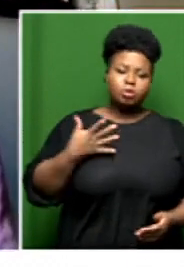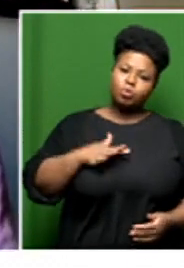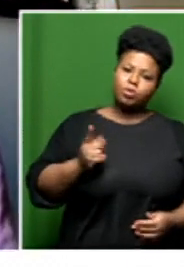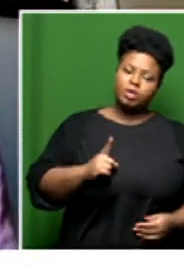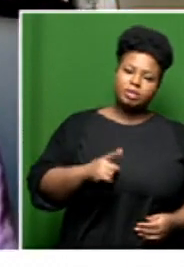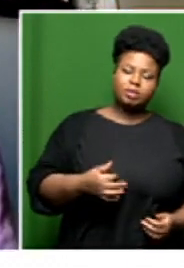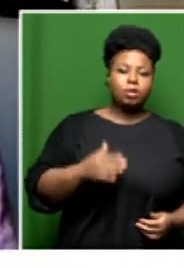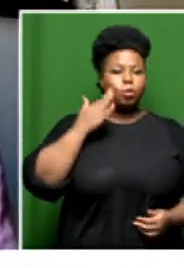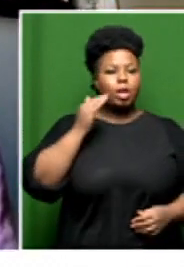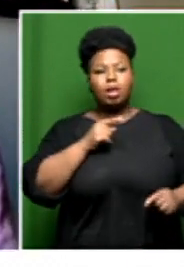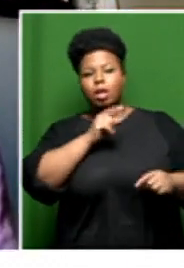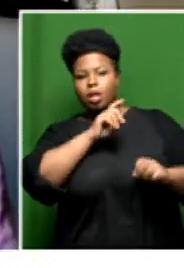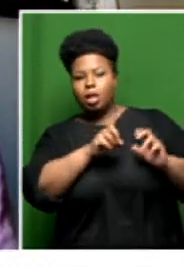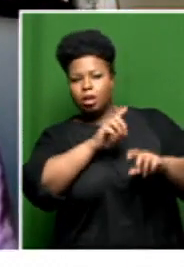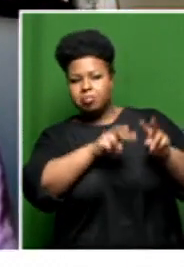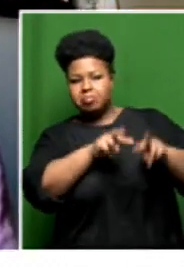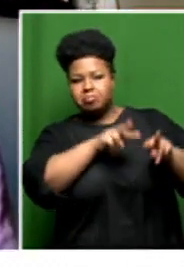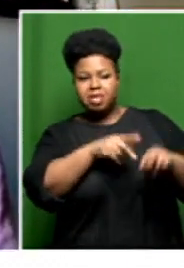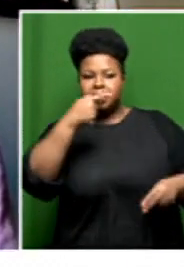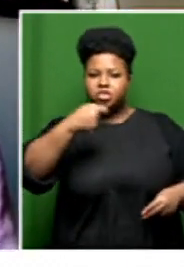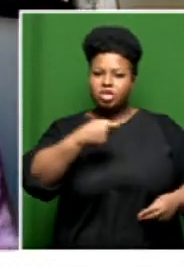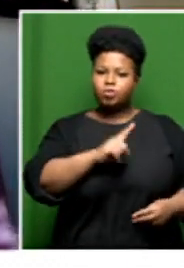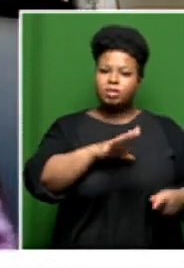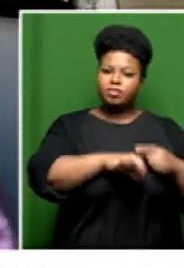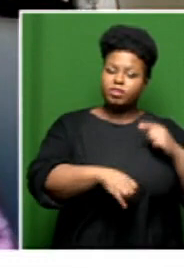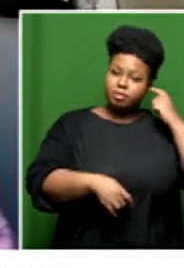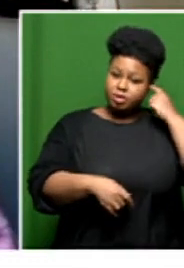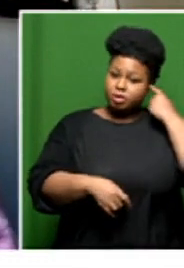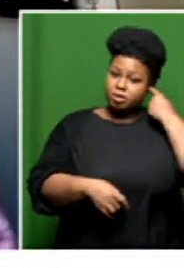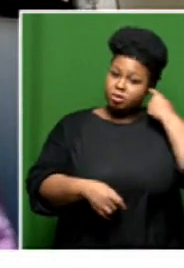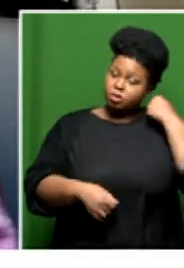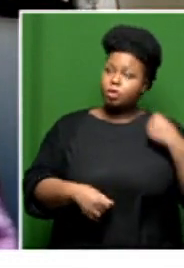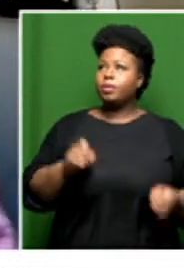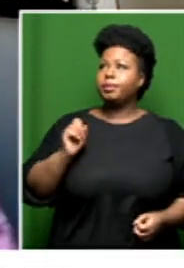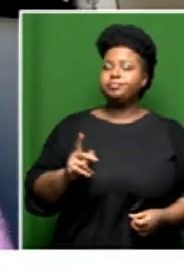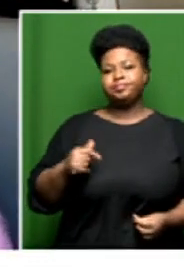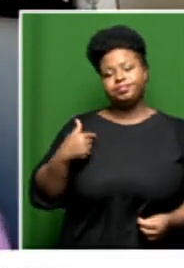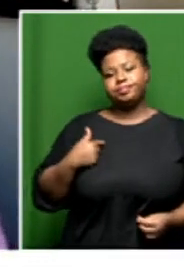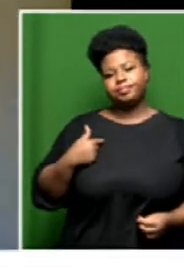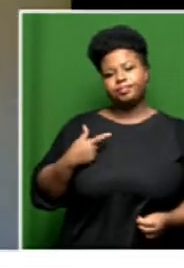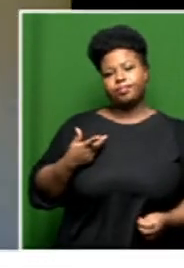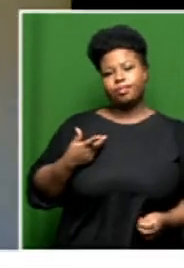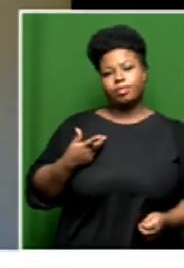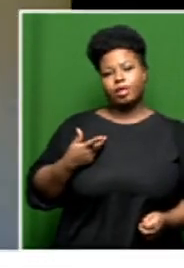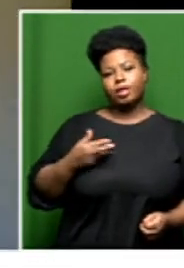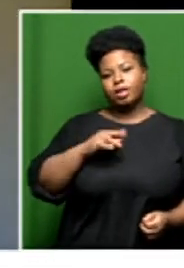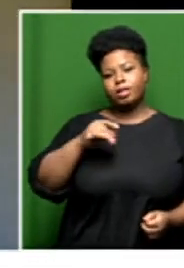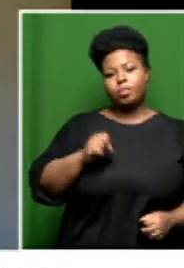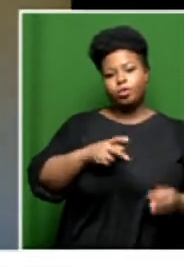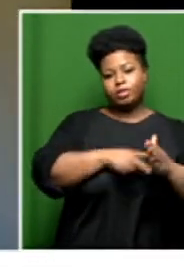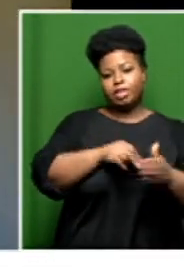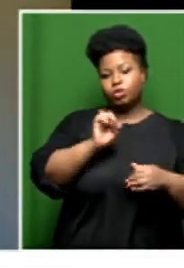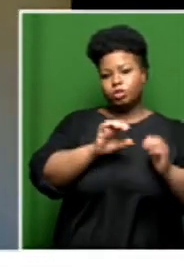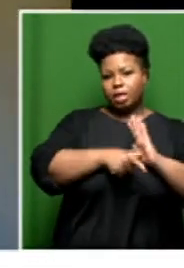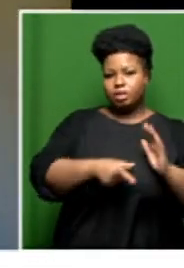what, you know, you're being judged upon? In terms of Ripple Dance Style? Yeah. In terms of that,